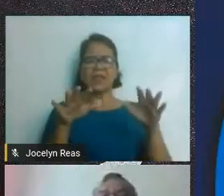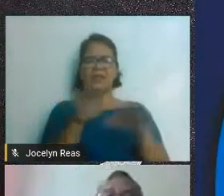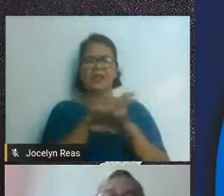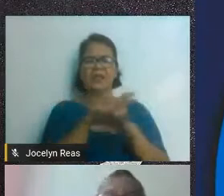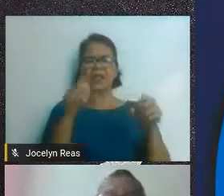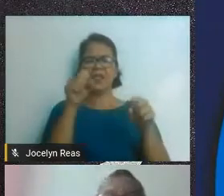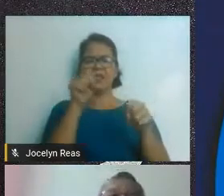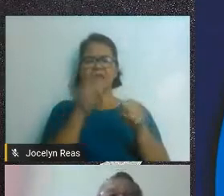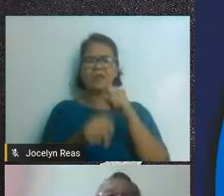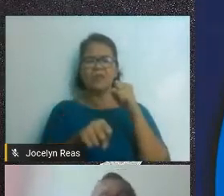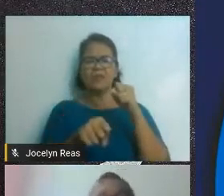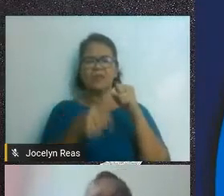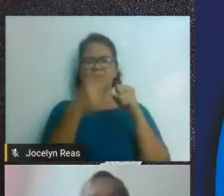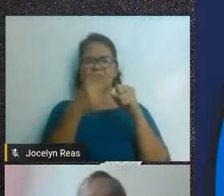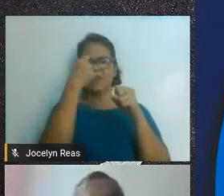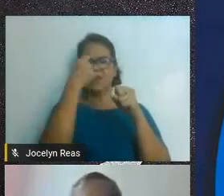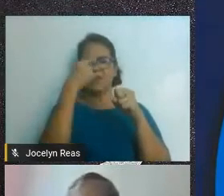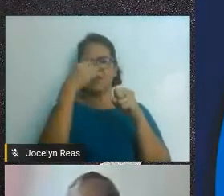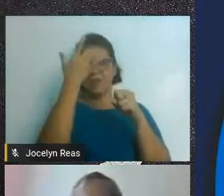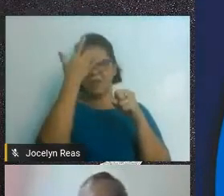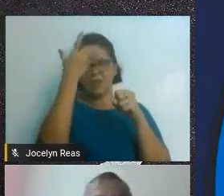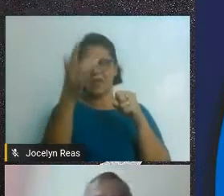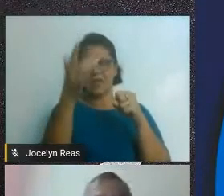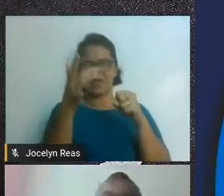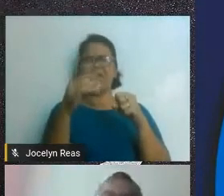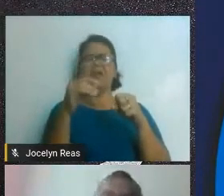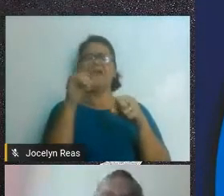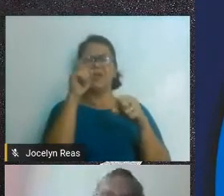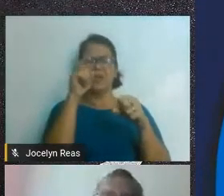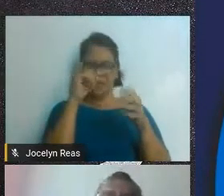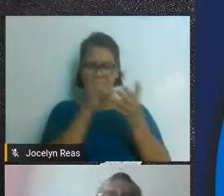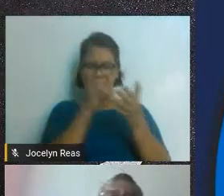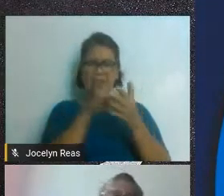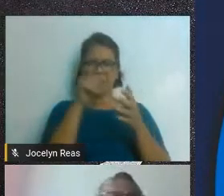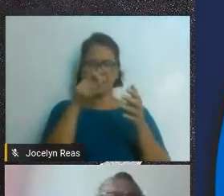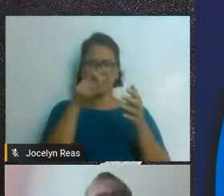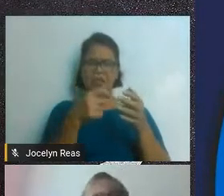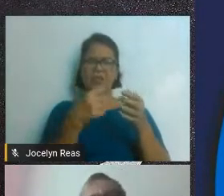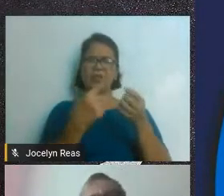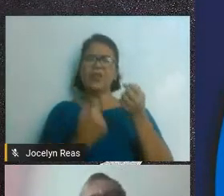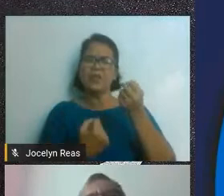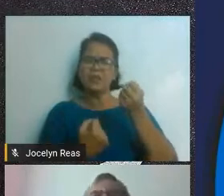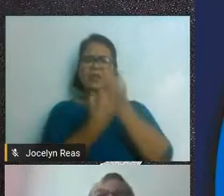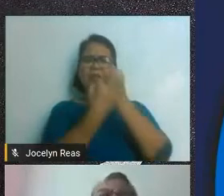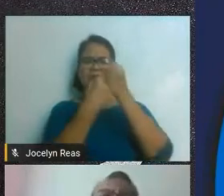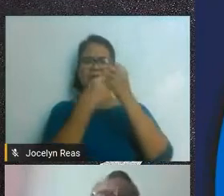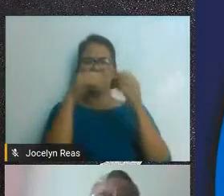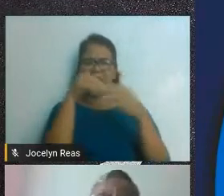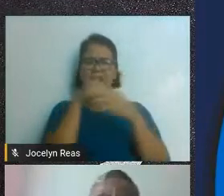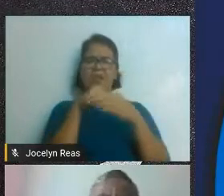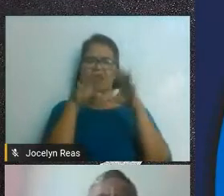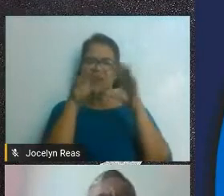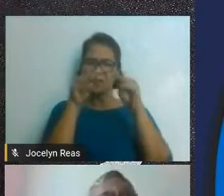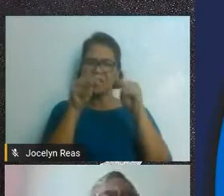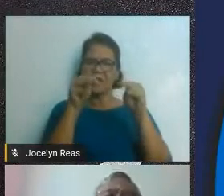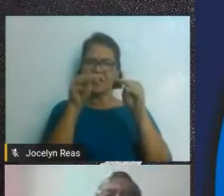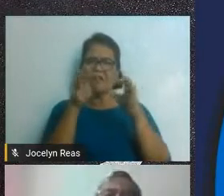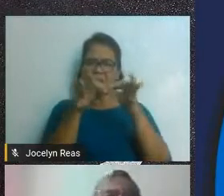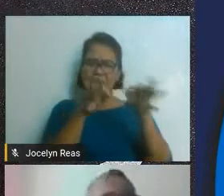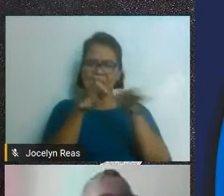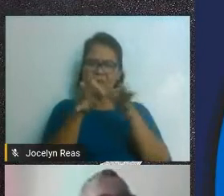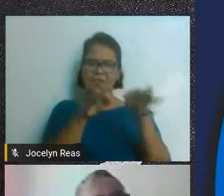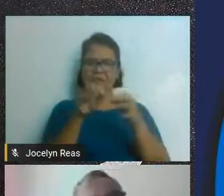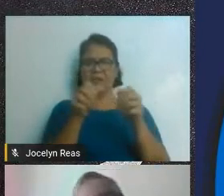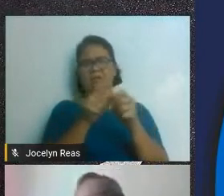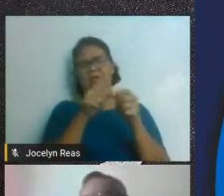during the days that home-based learning is happening. I know some of you will say, ang dami palang gagawin. But I am